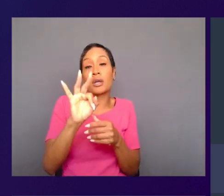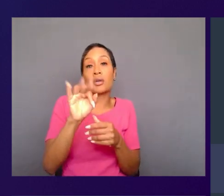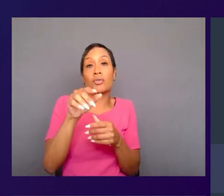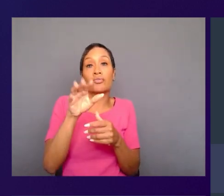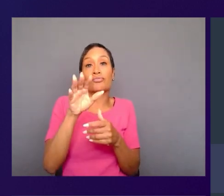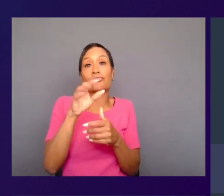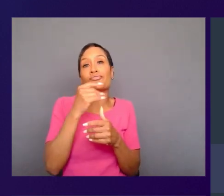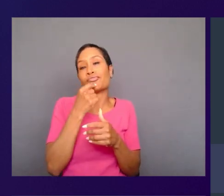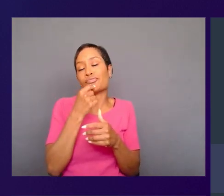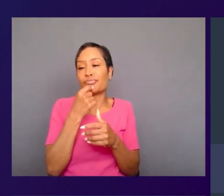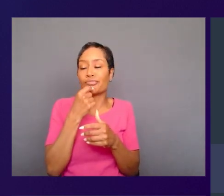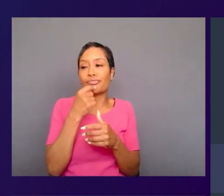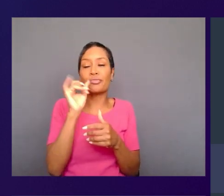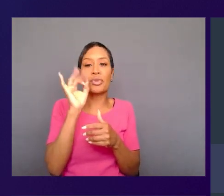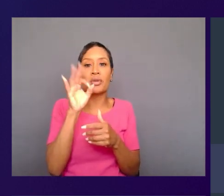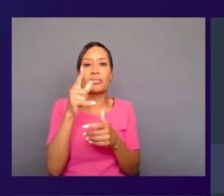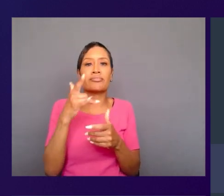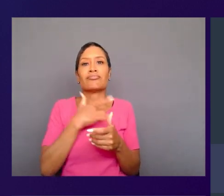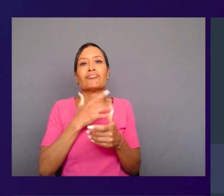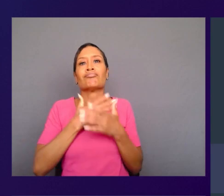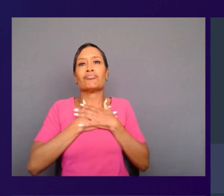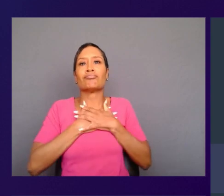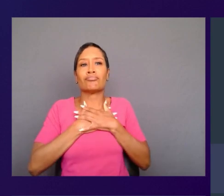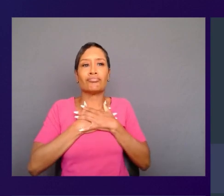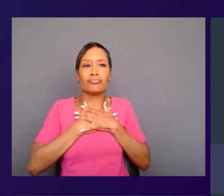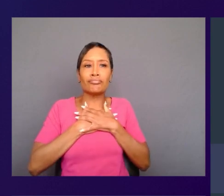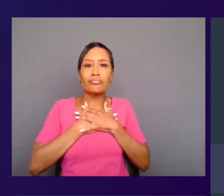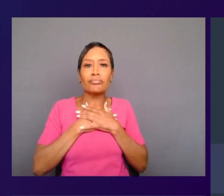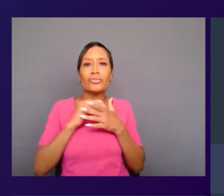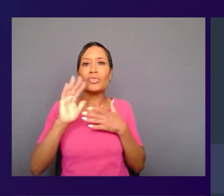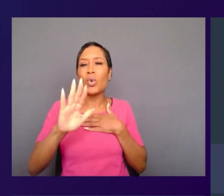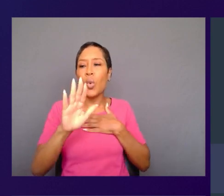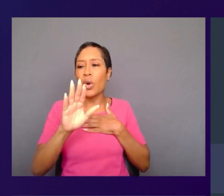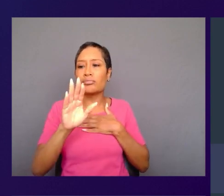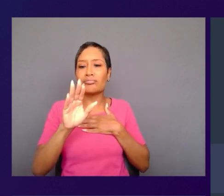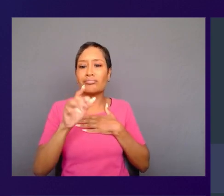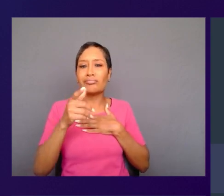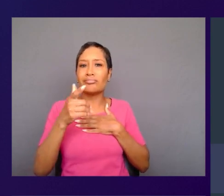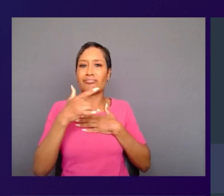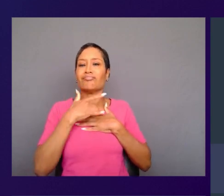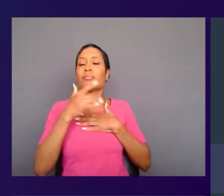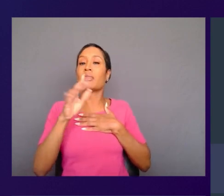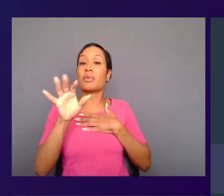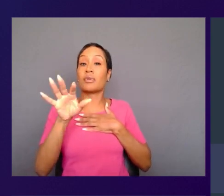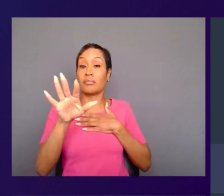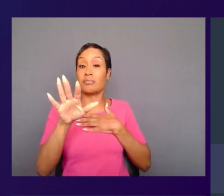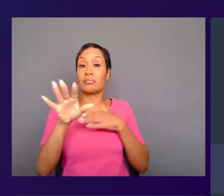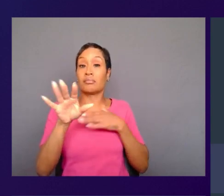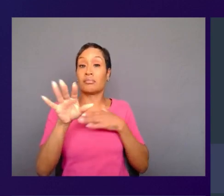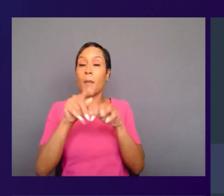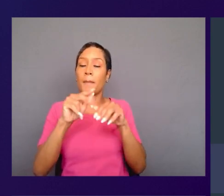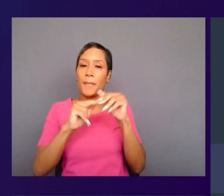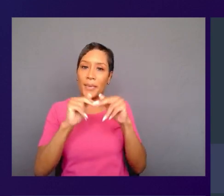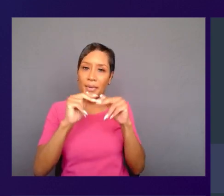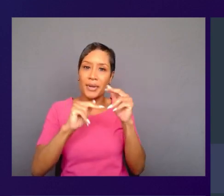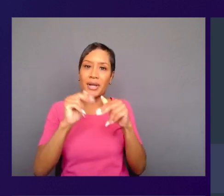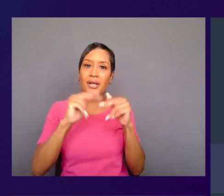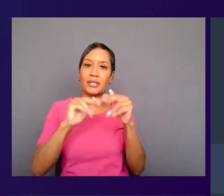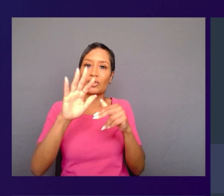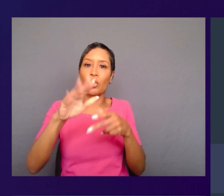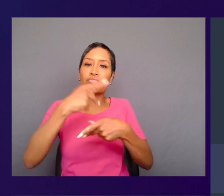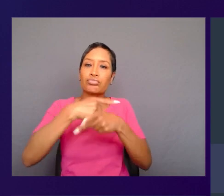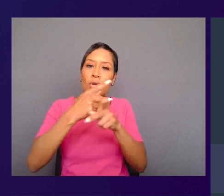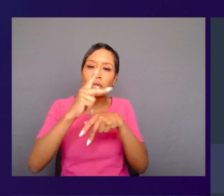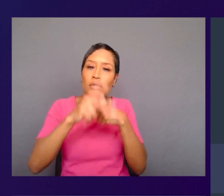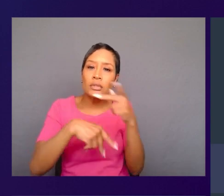is near and dear to your heart, what I'm going to say is make sure that you're building on our premium product types, our